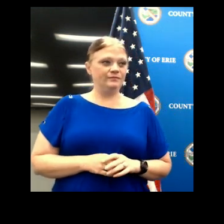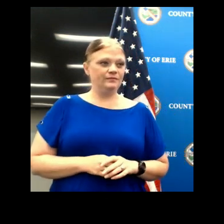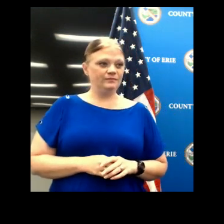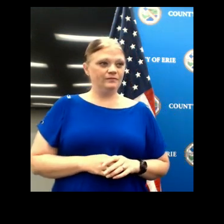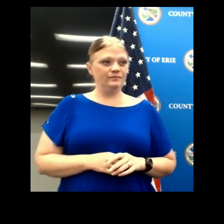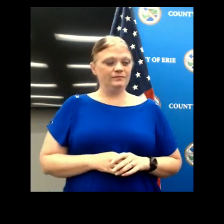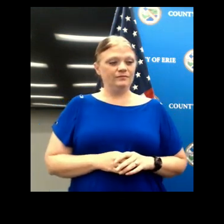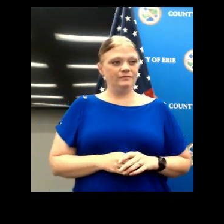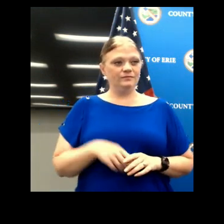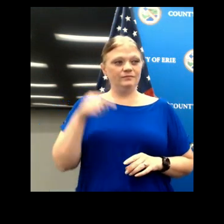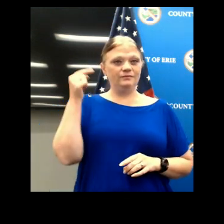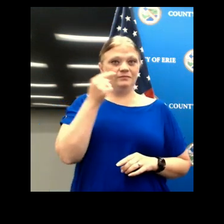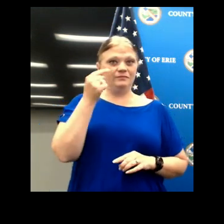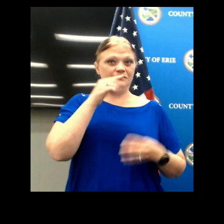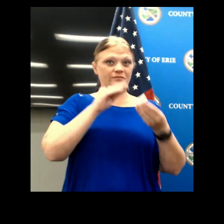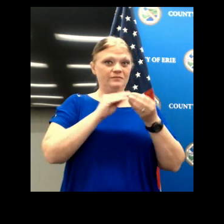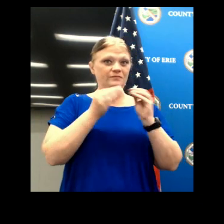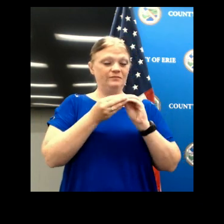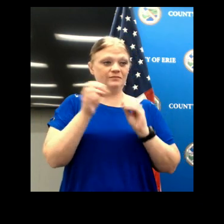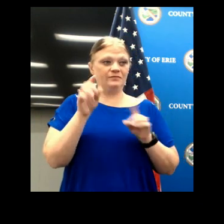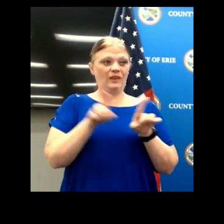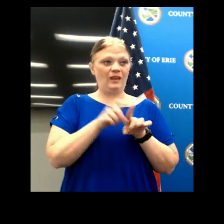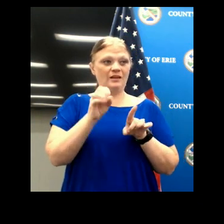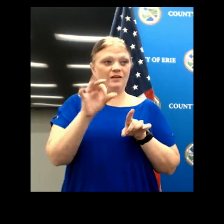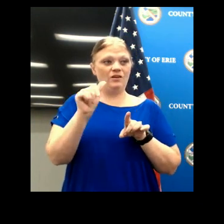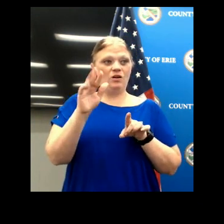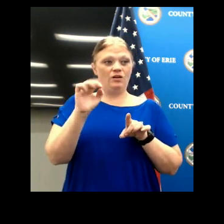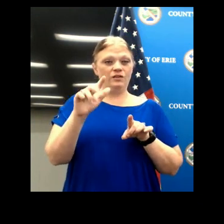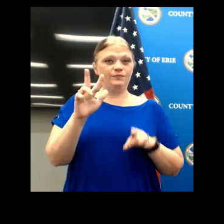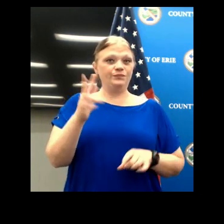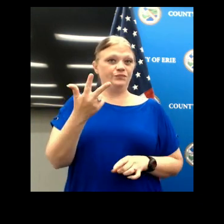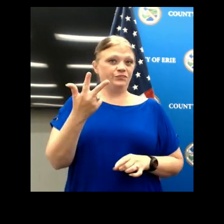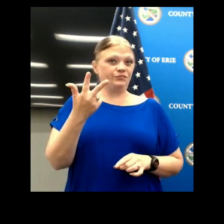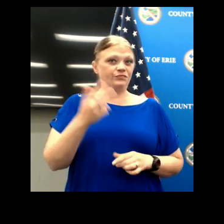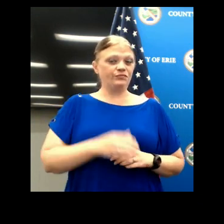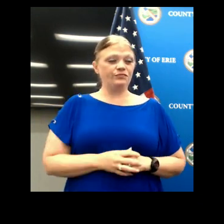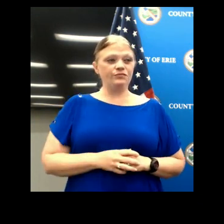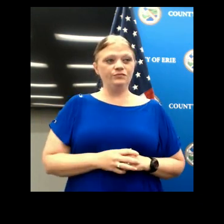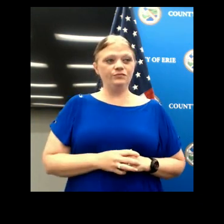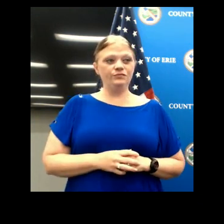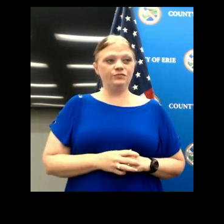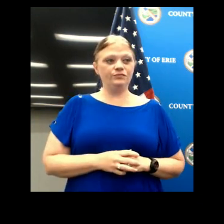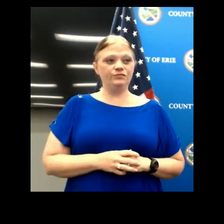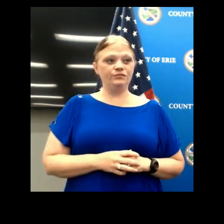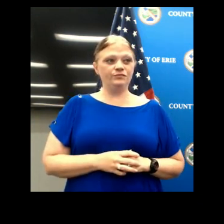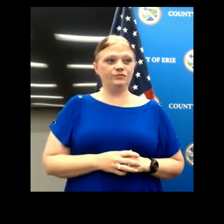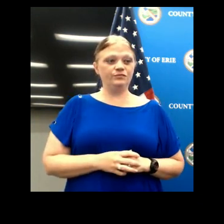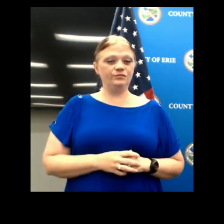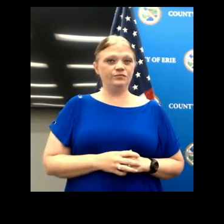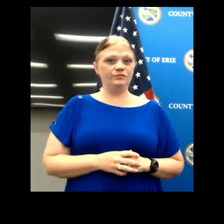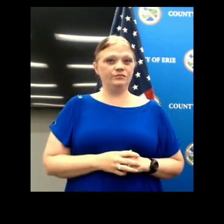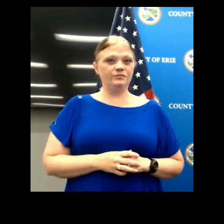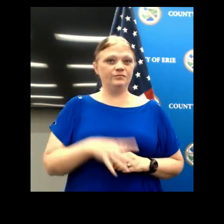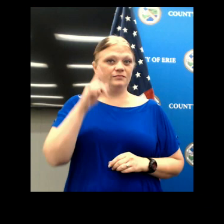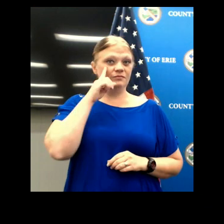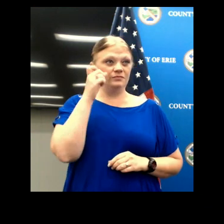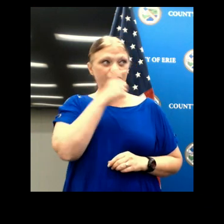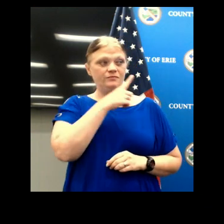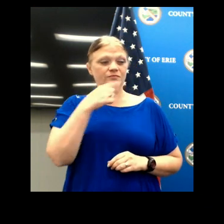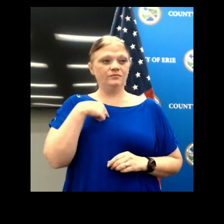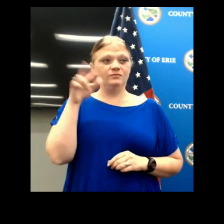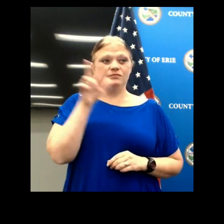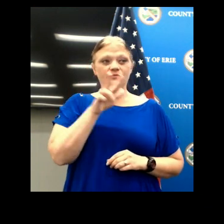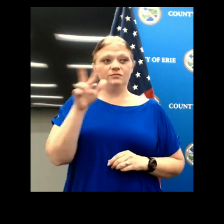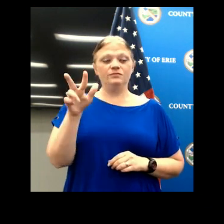And this is the numbers as of August 3rd. You will note that we had 33. It